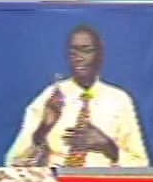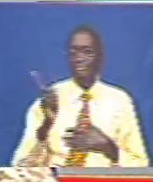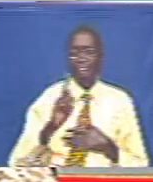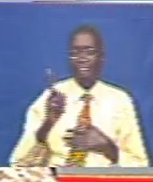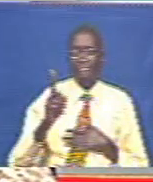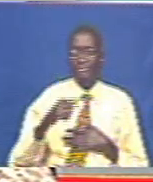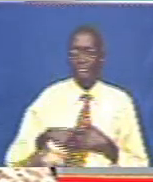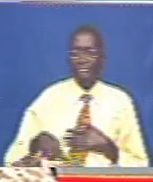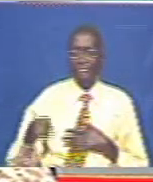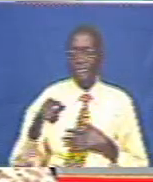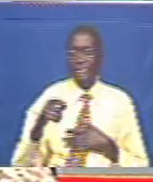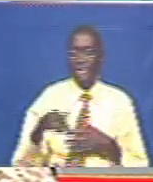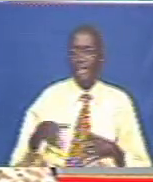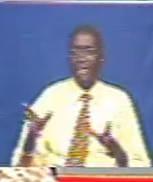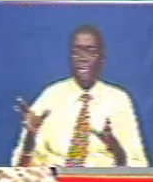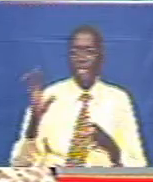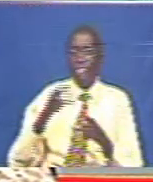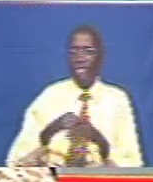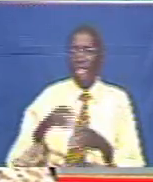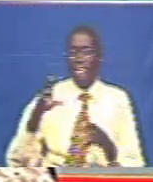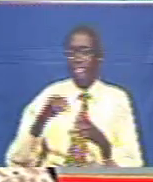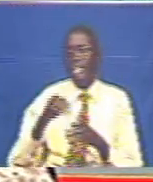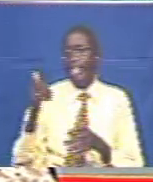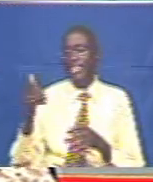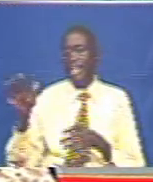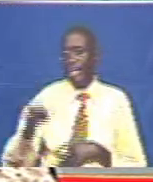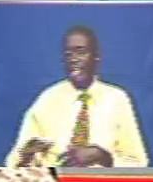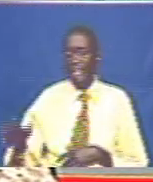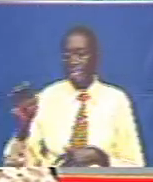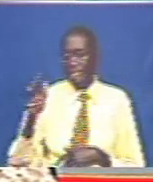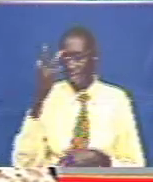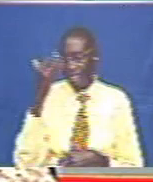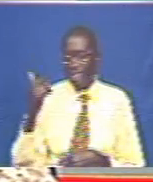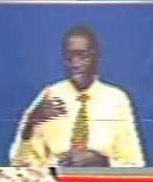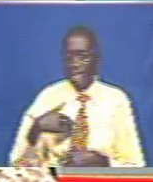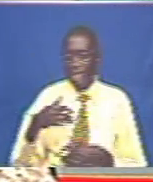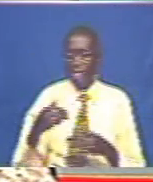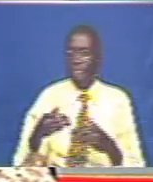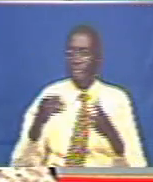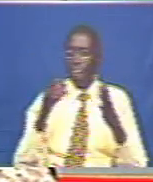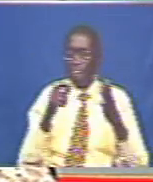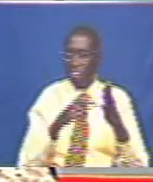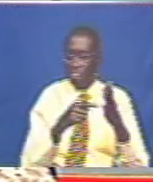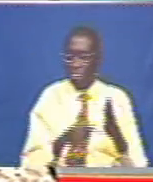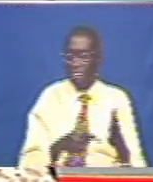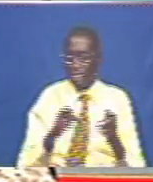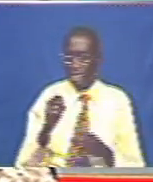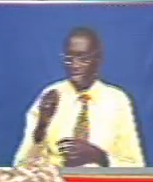also allowed to invest in other areas, non-liquid areas, mm-hmm, because we also have provisions that require that circles